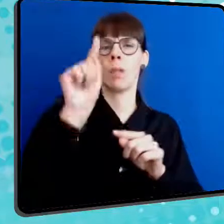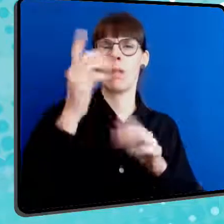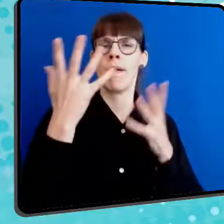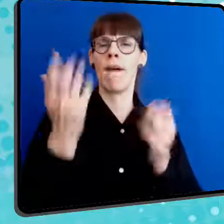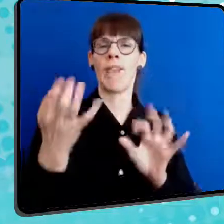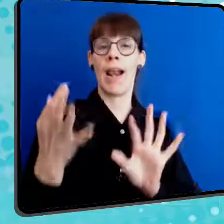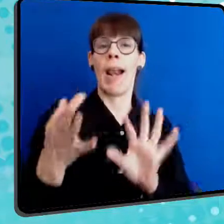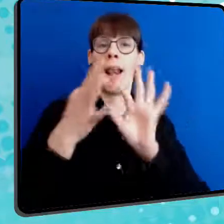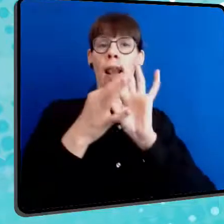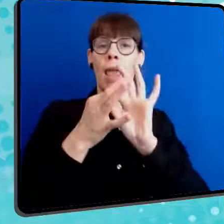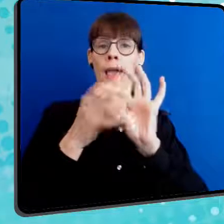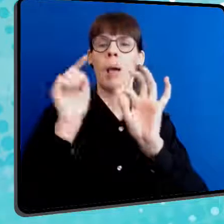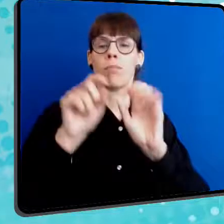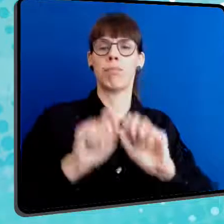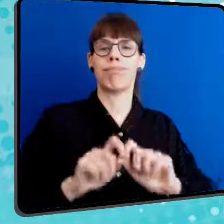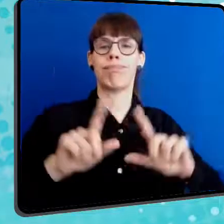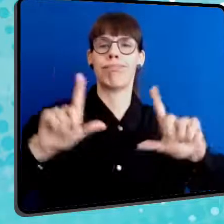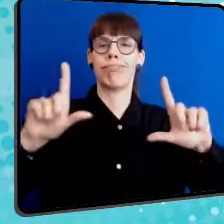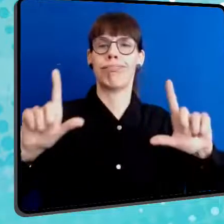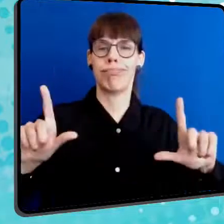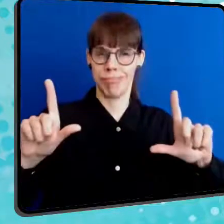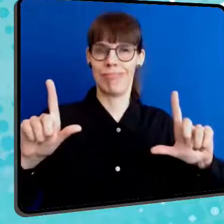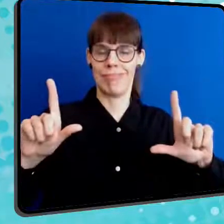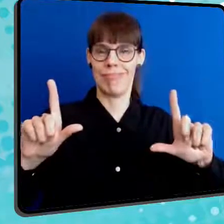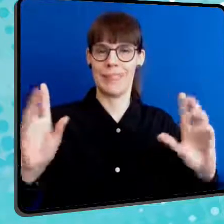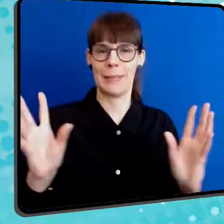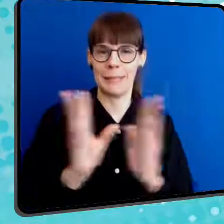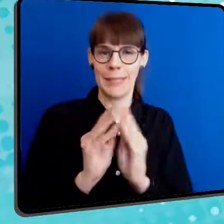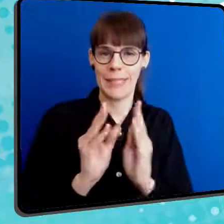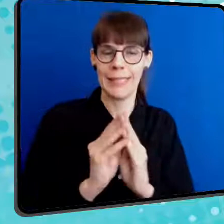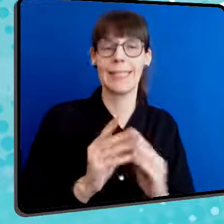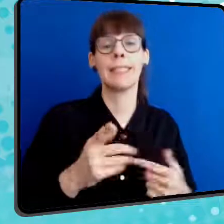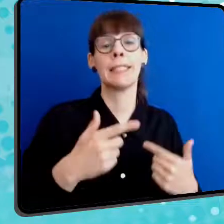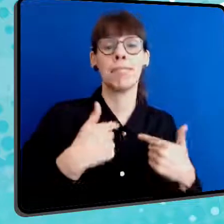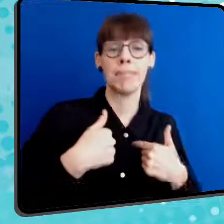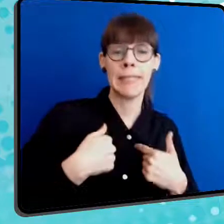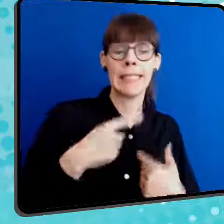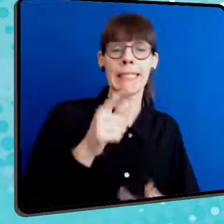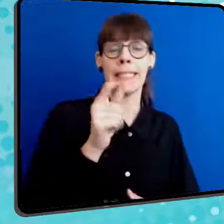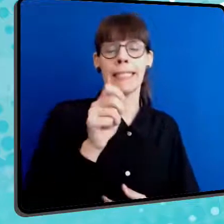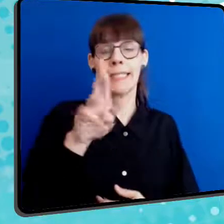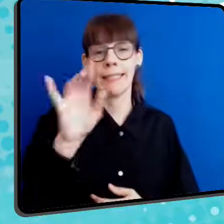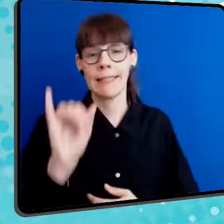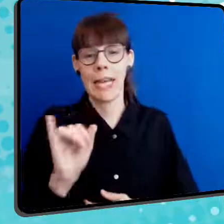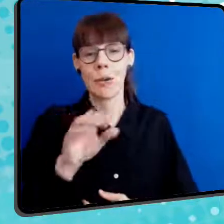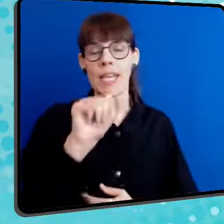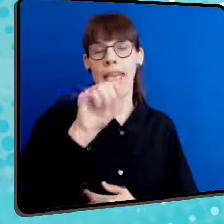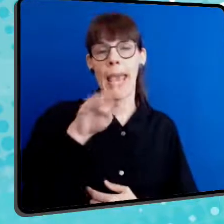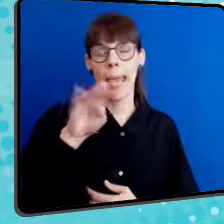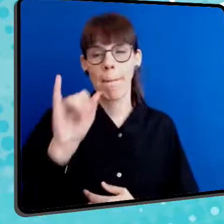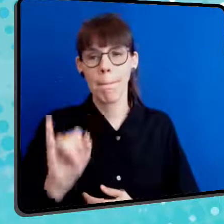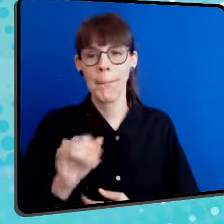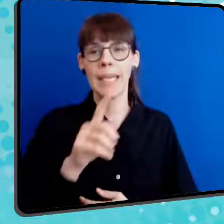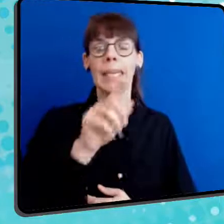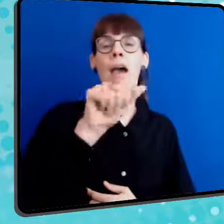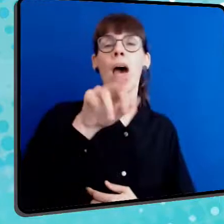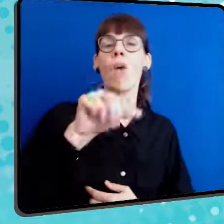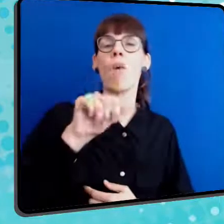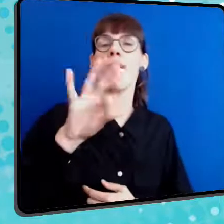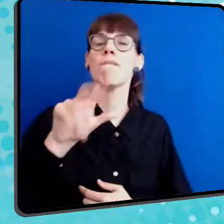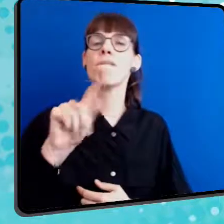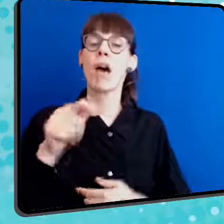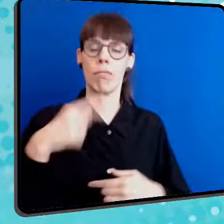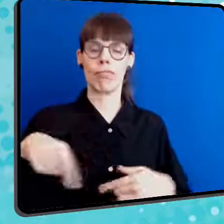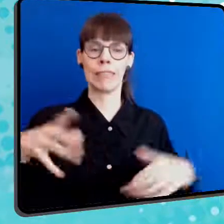Teams meeting. And there you will find Terry and Arafat and me and Amy and our Reactor team. And we can just have a